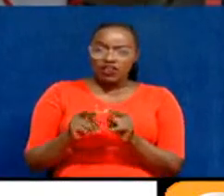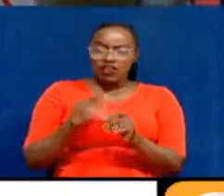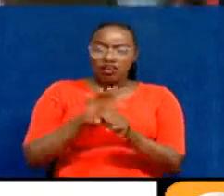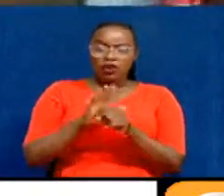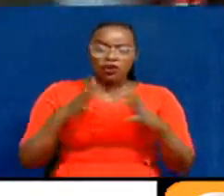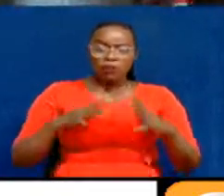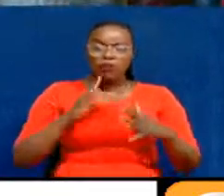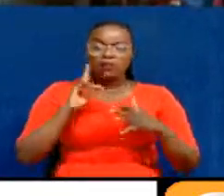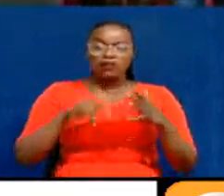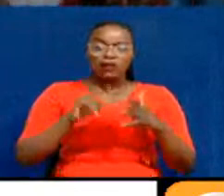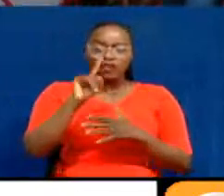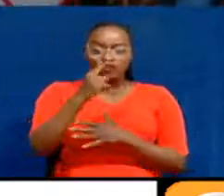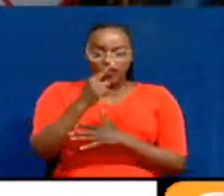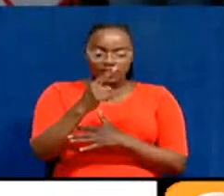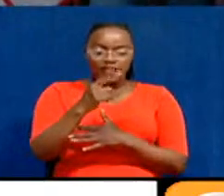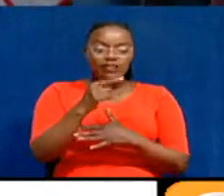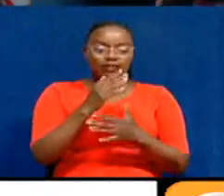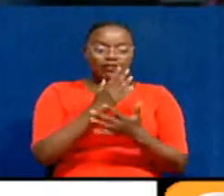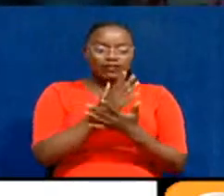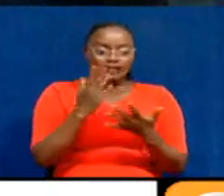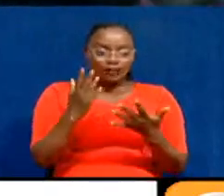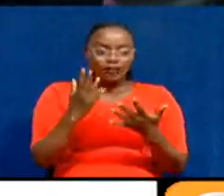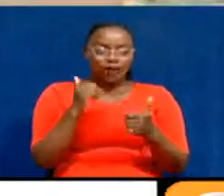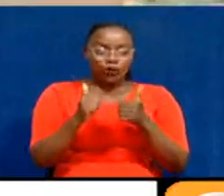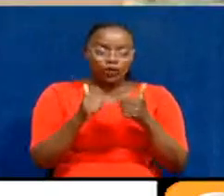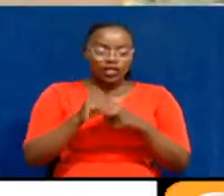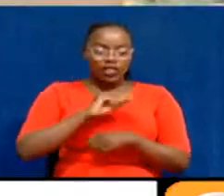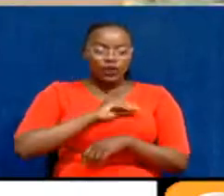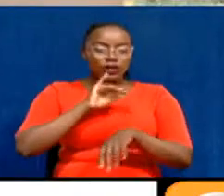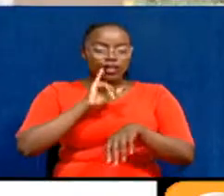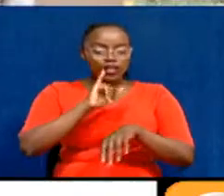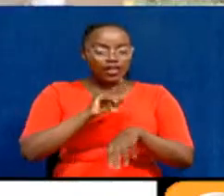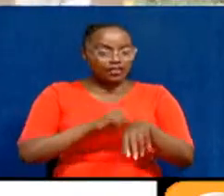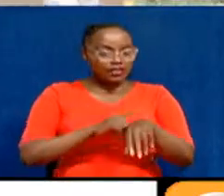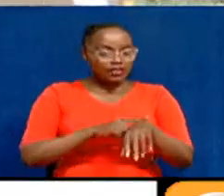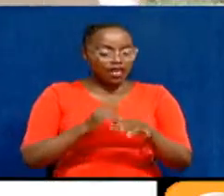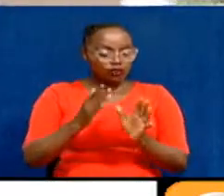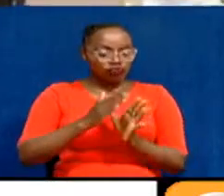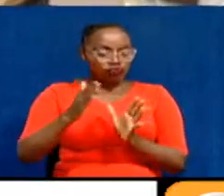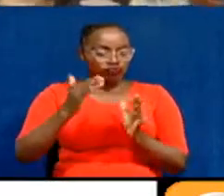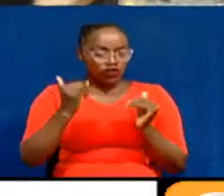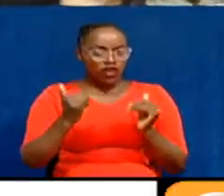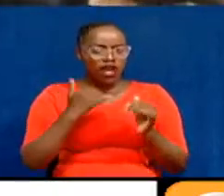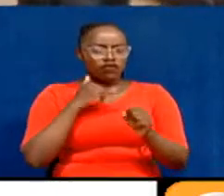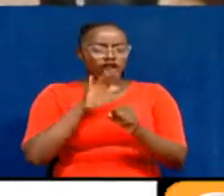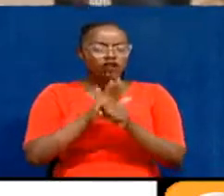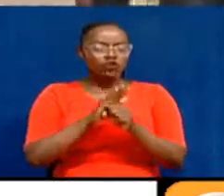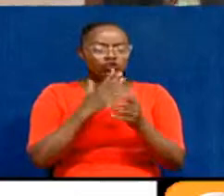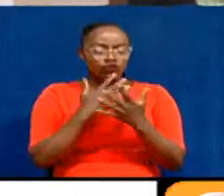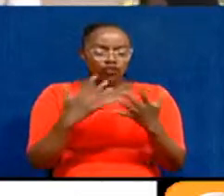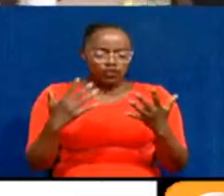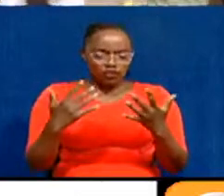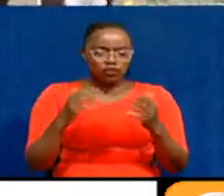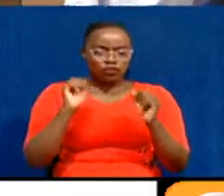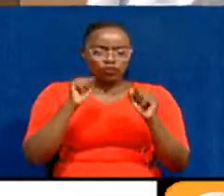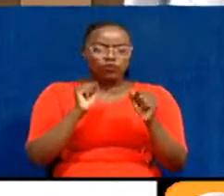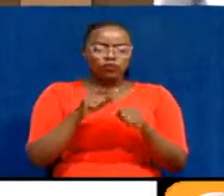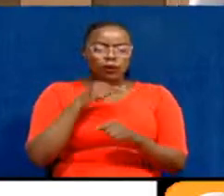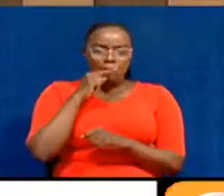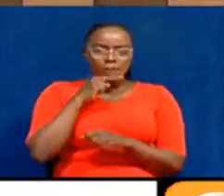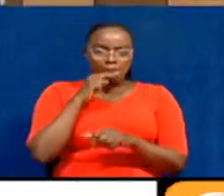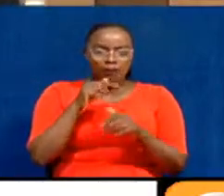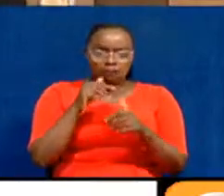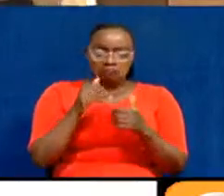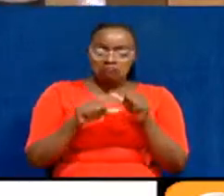of people, they will tell you their first tangible proper thing they owned during that period. And so there's a lot of good stuff that can be said about